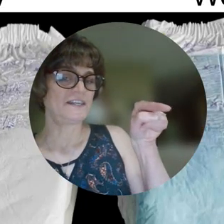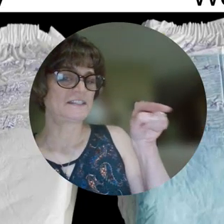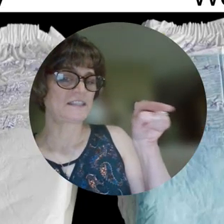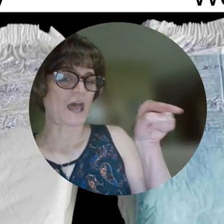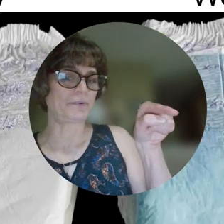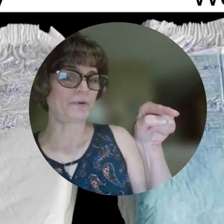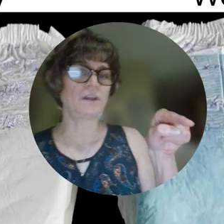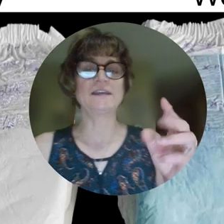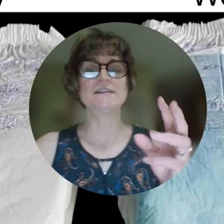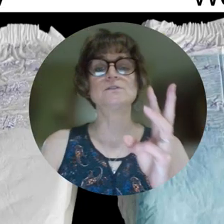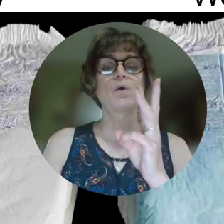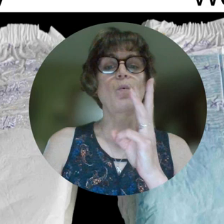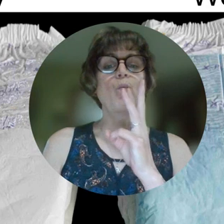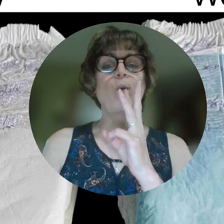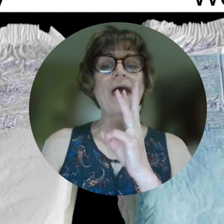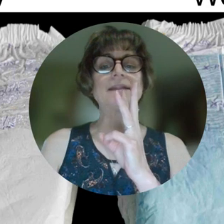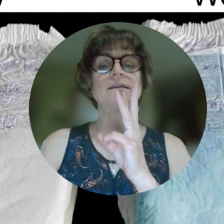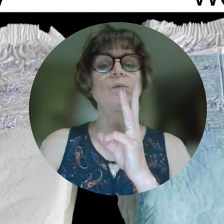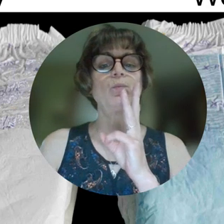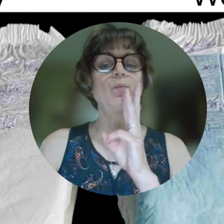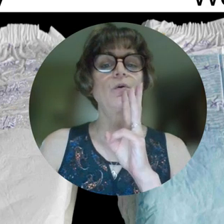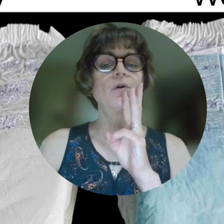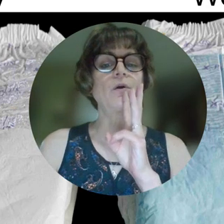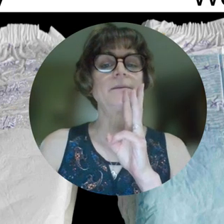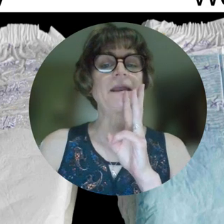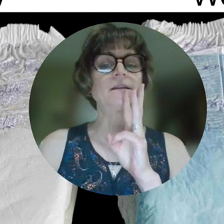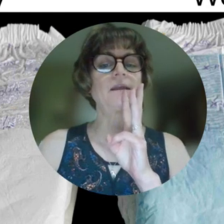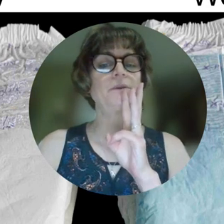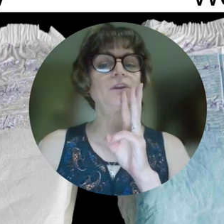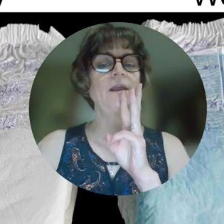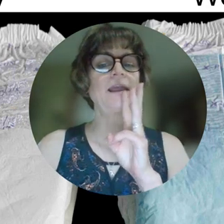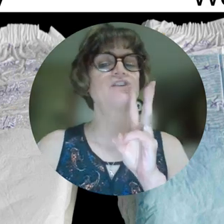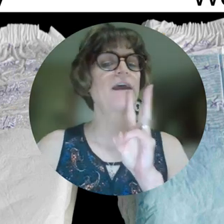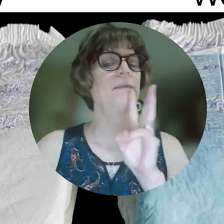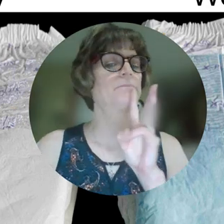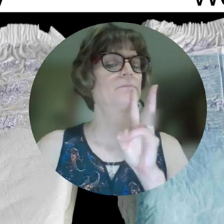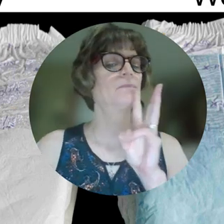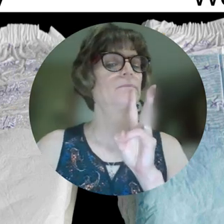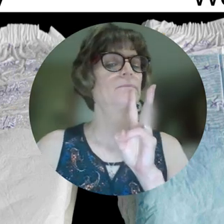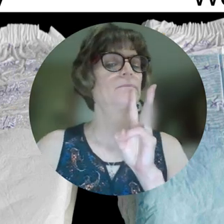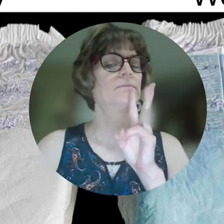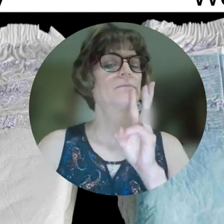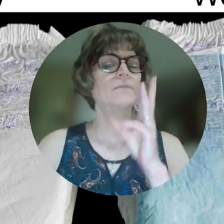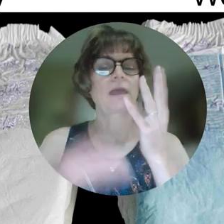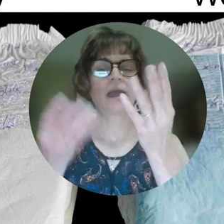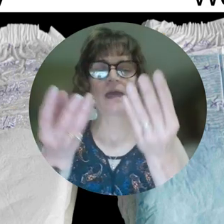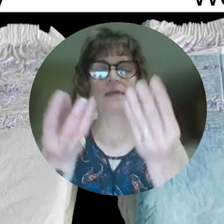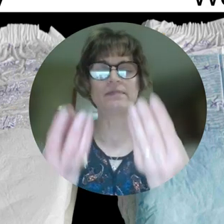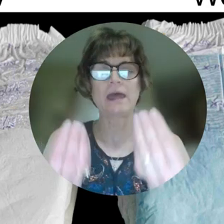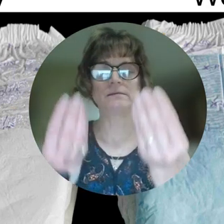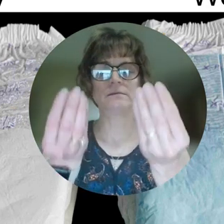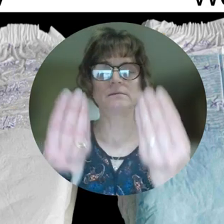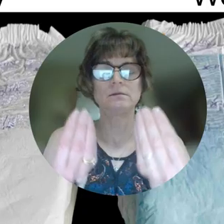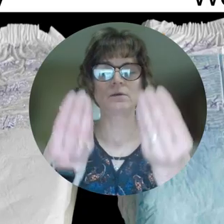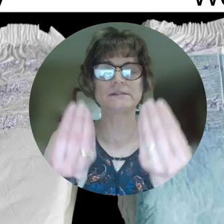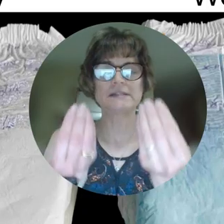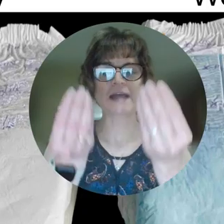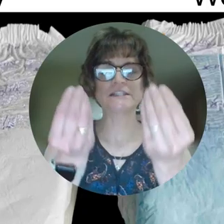This diaper is wet. We're going to make a W hand shape and